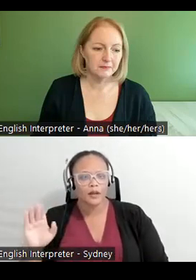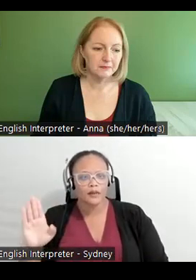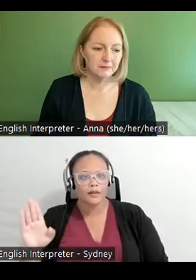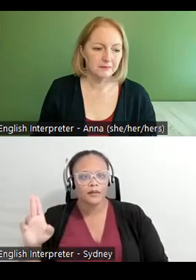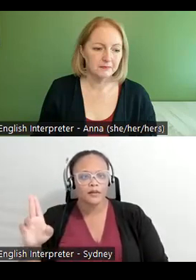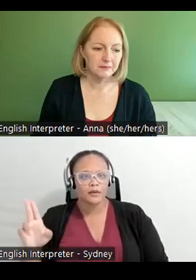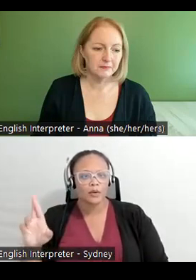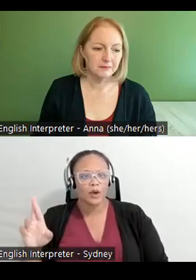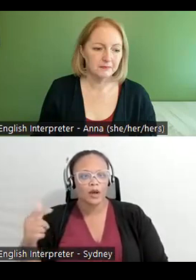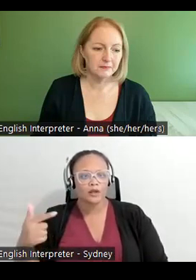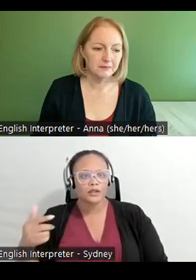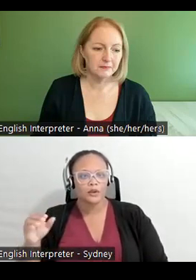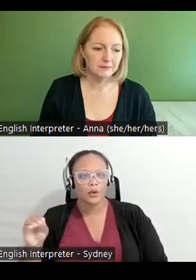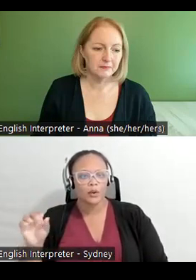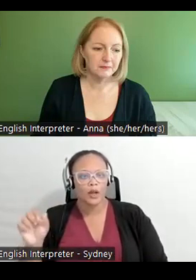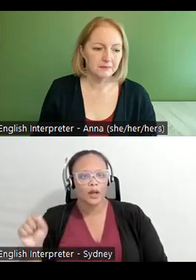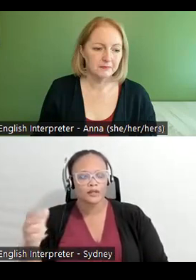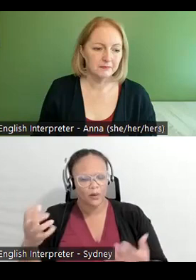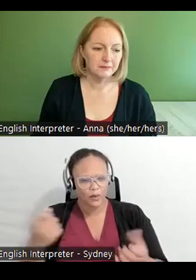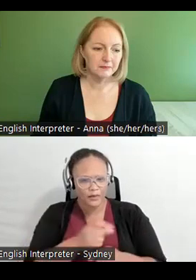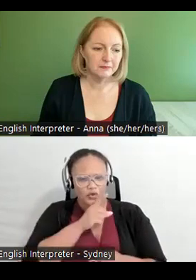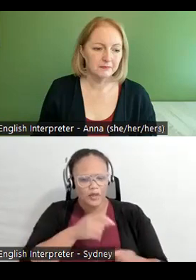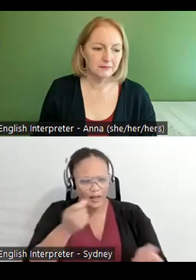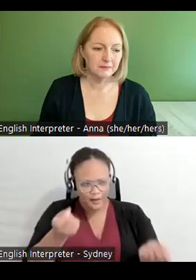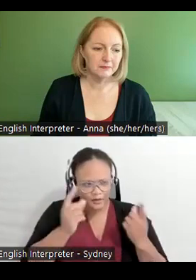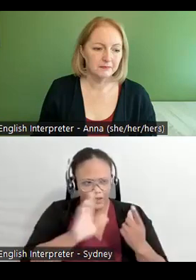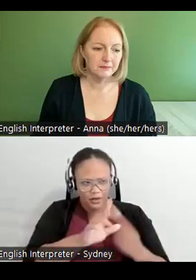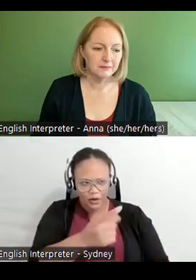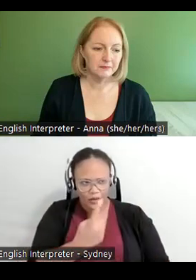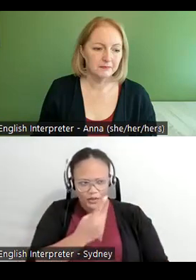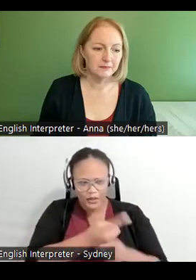B-U-R-G-O-S. I just want to make sure that I'm tracking her question correctly.